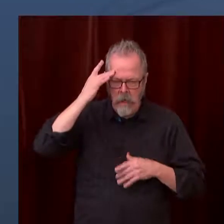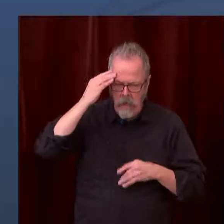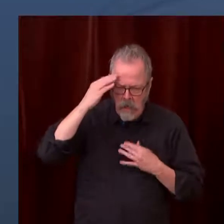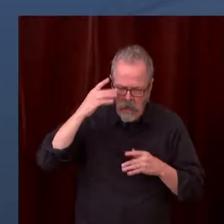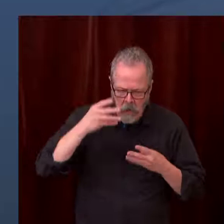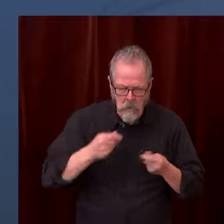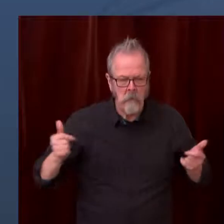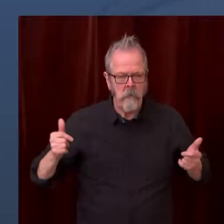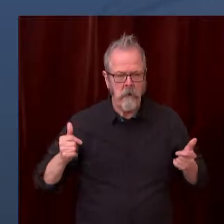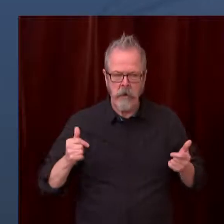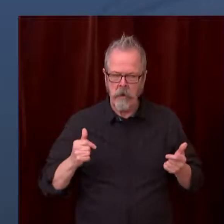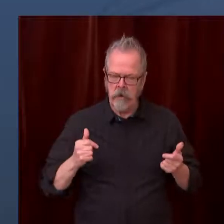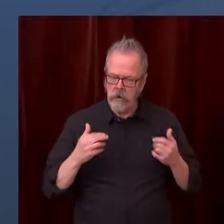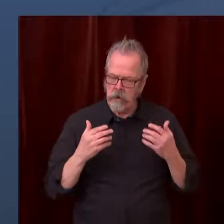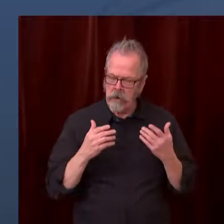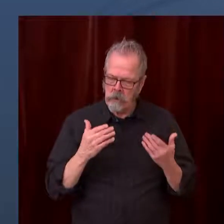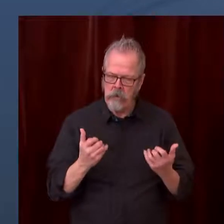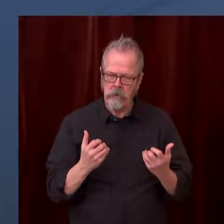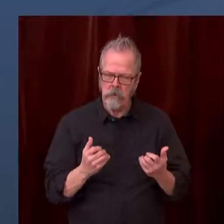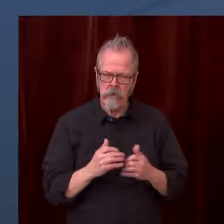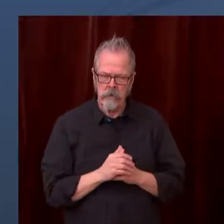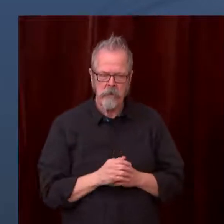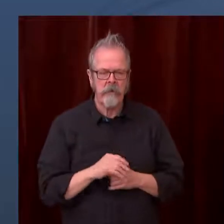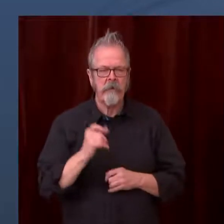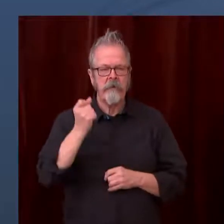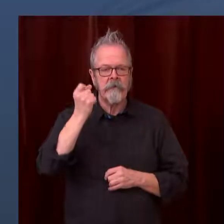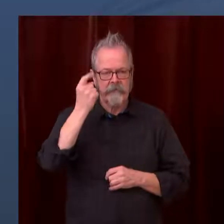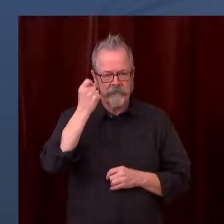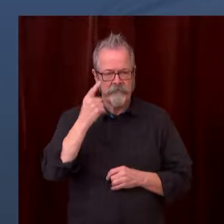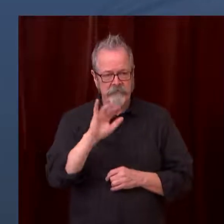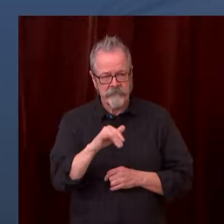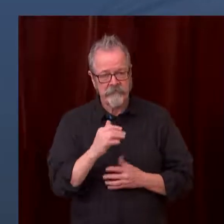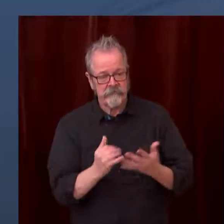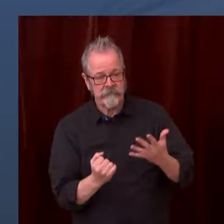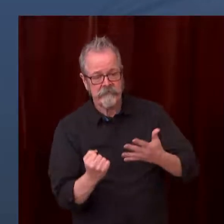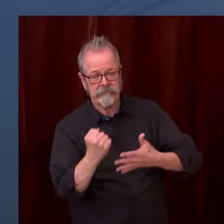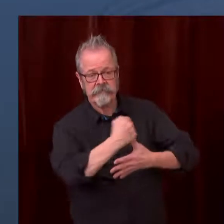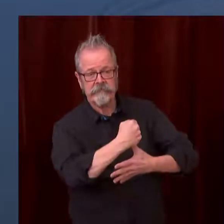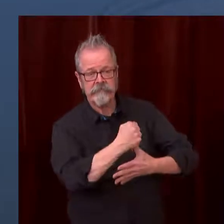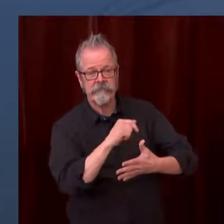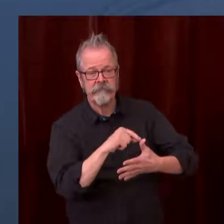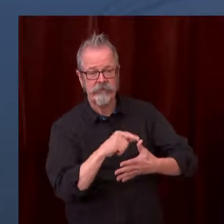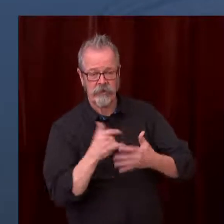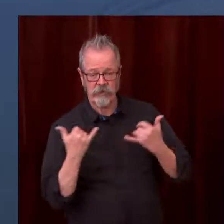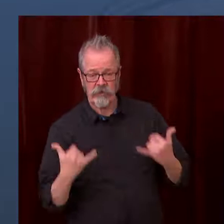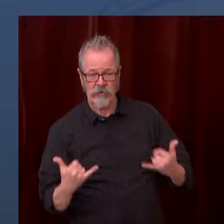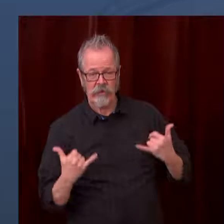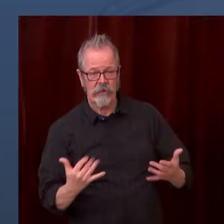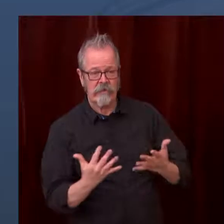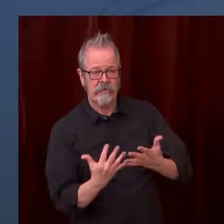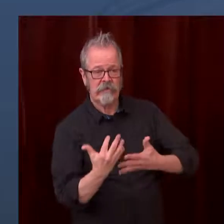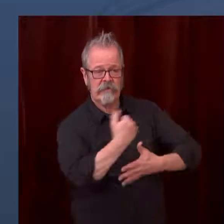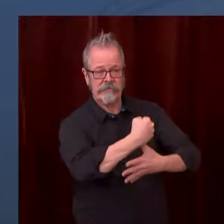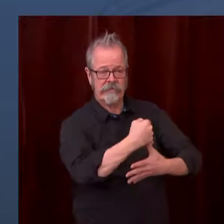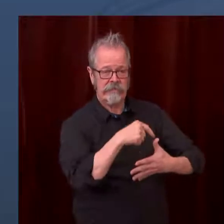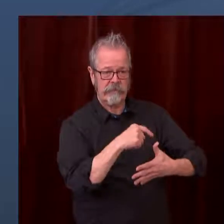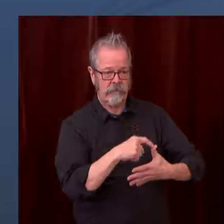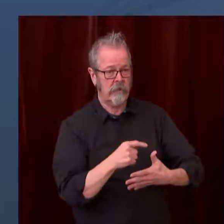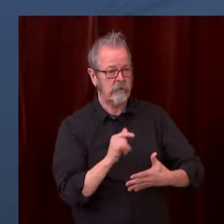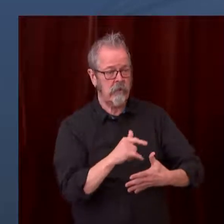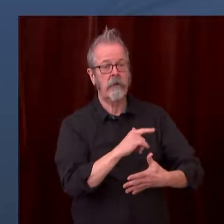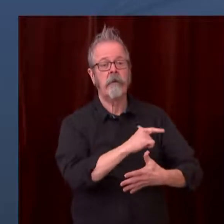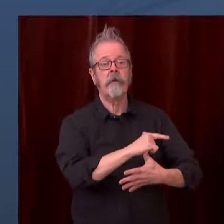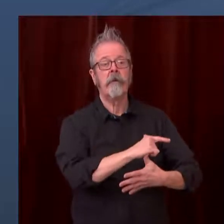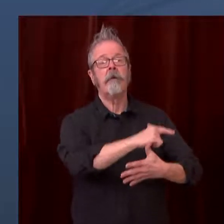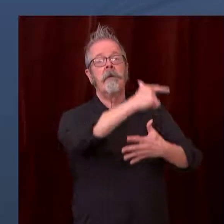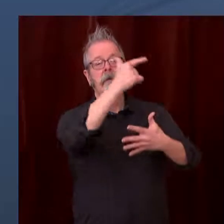not leaving anyone behind. If you're already eligible for vaccine, you remain eligible for vaccine, and that's our health